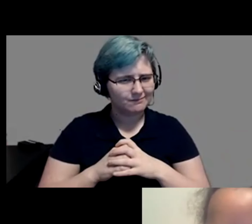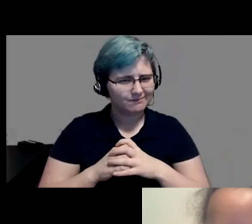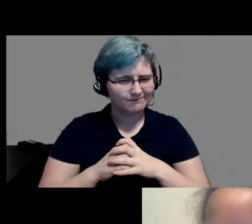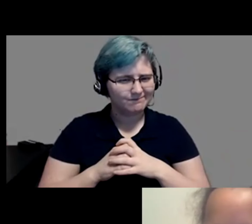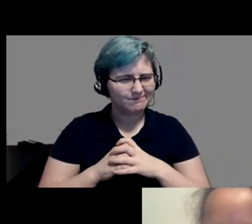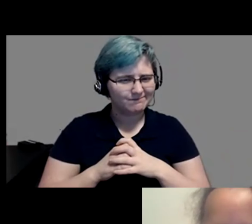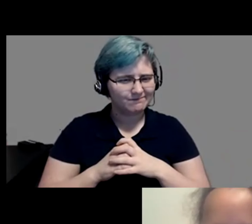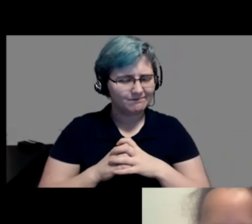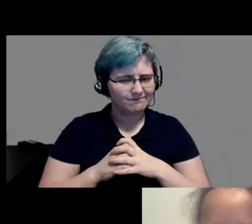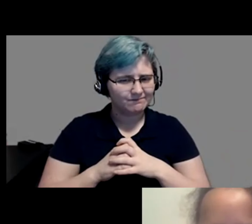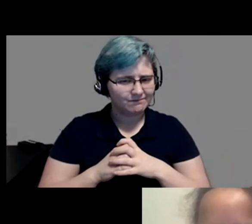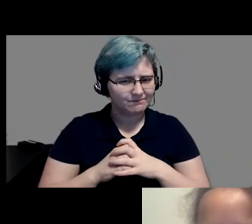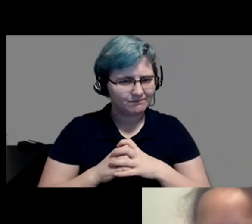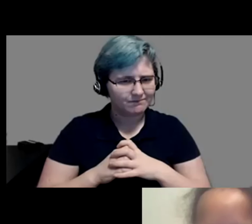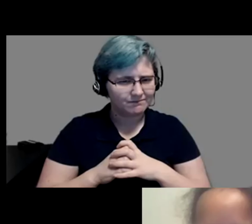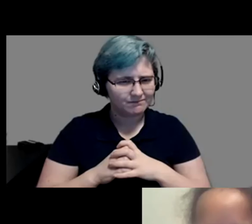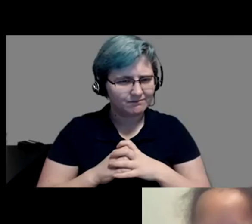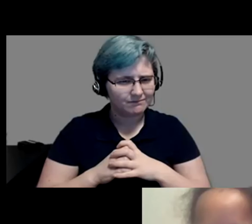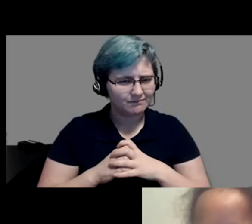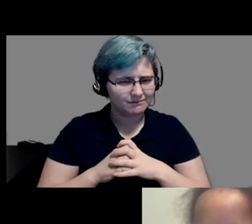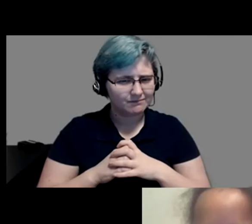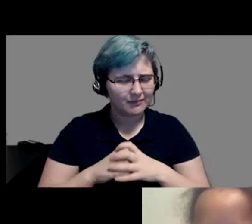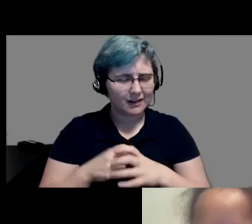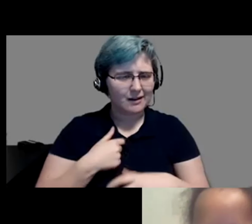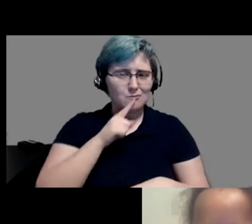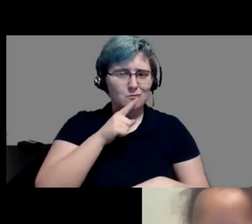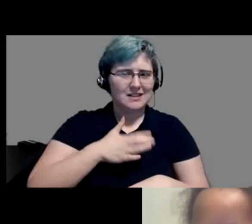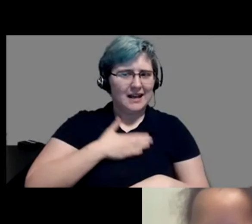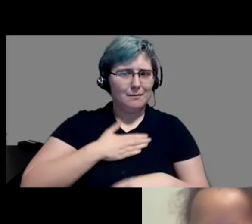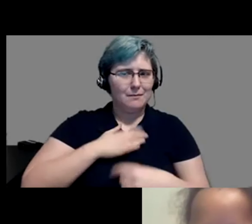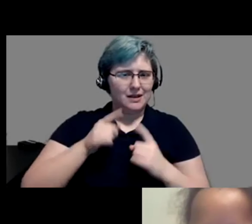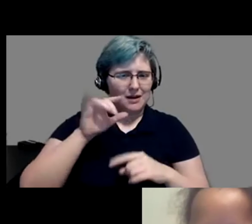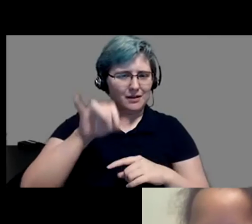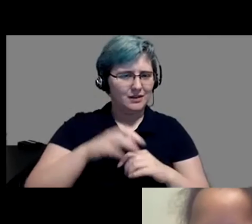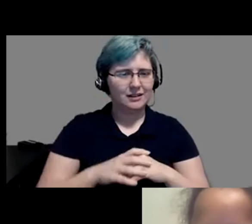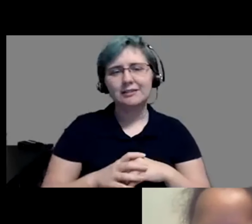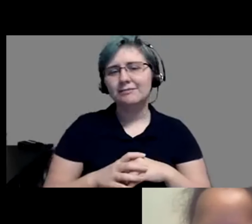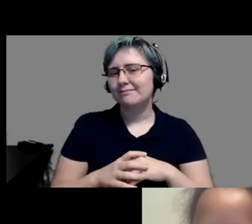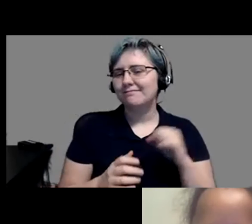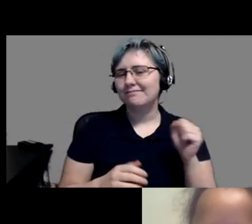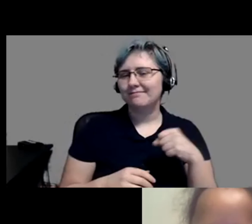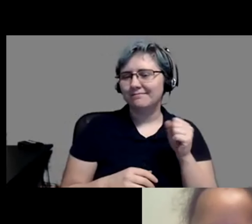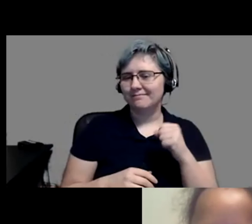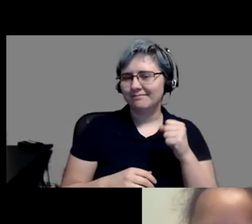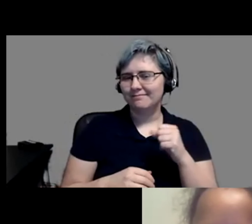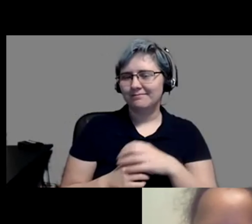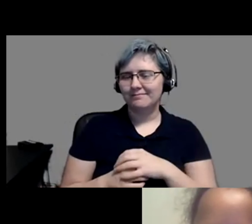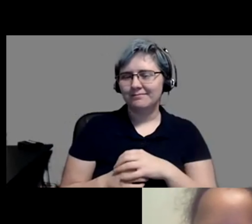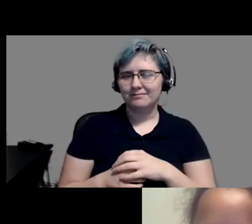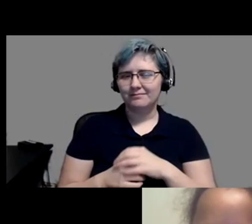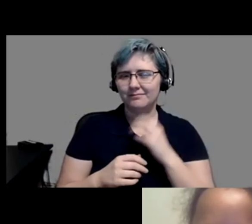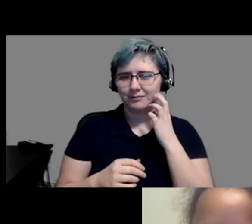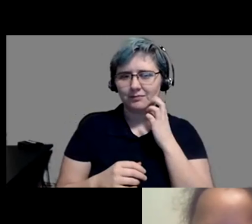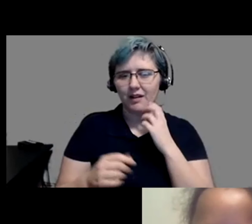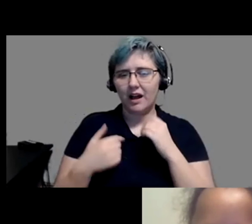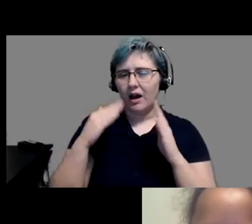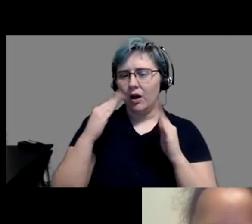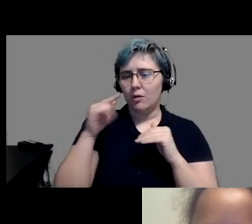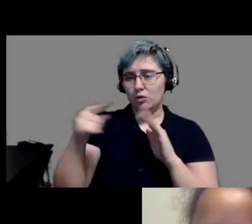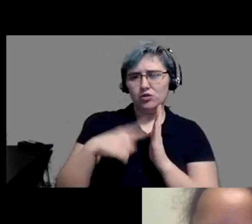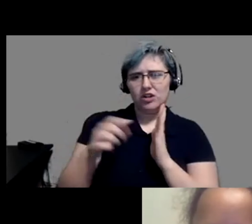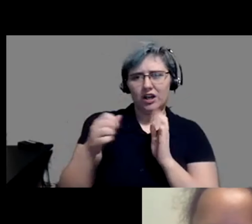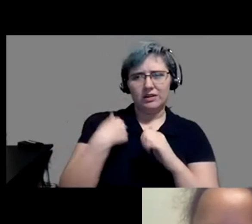I am so happy. Yeah. And you know what? I hope you'll check back with us if